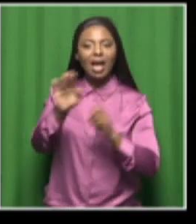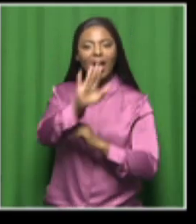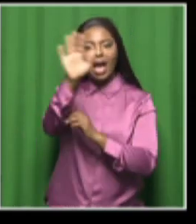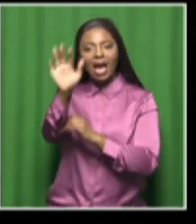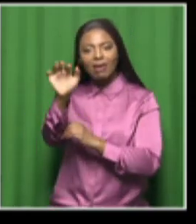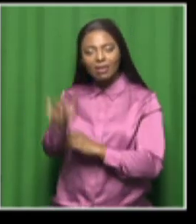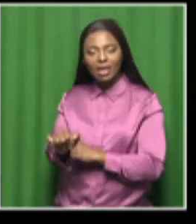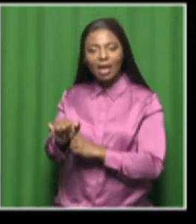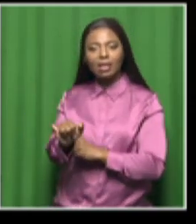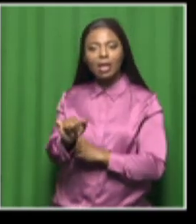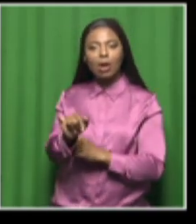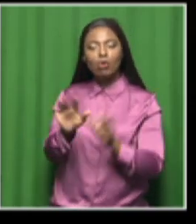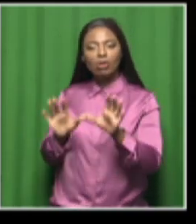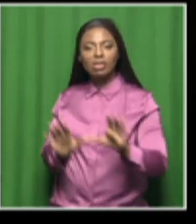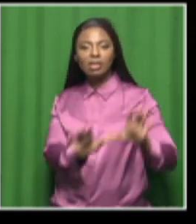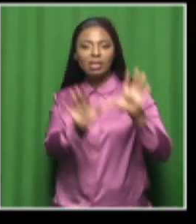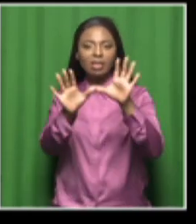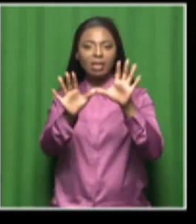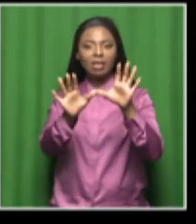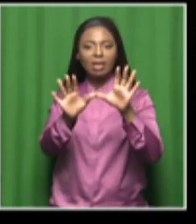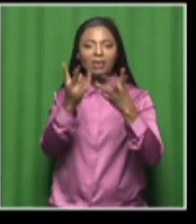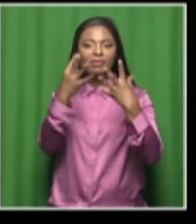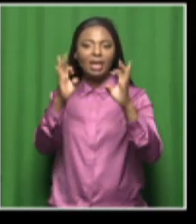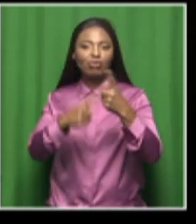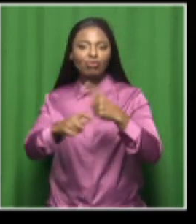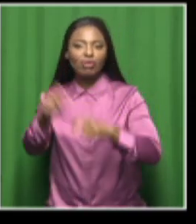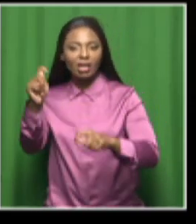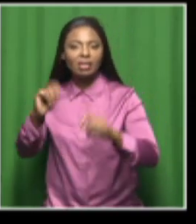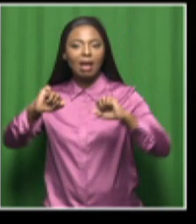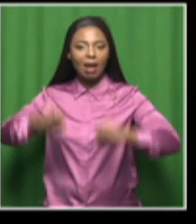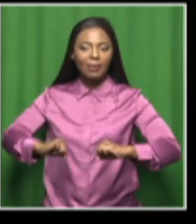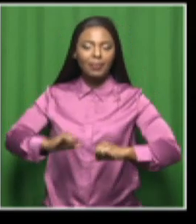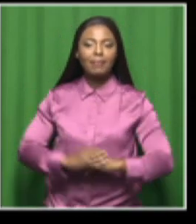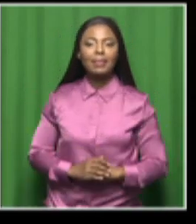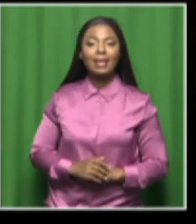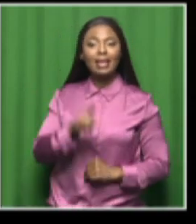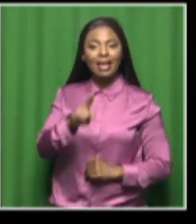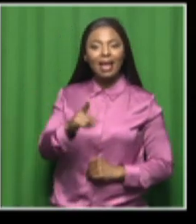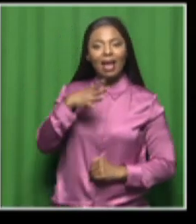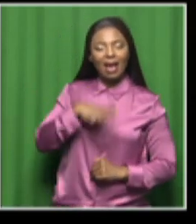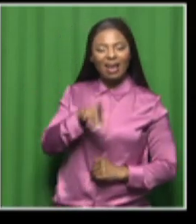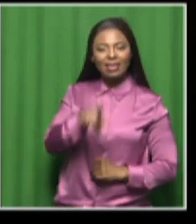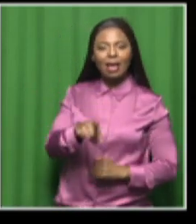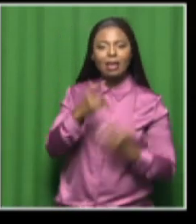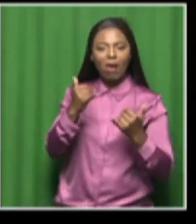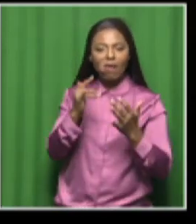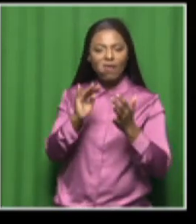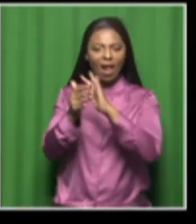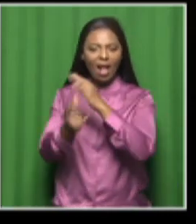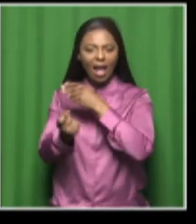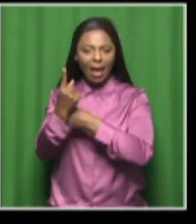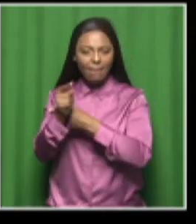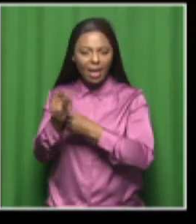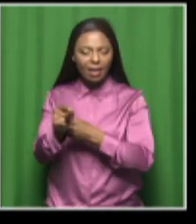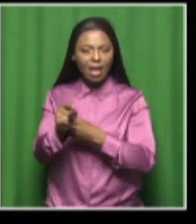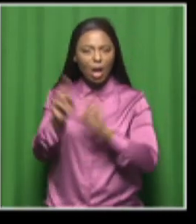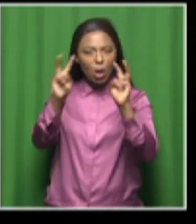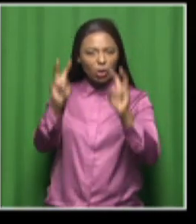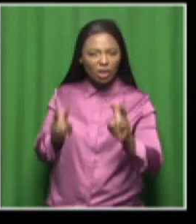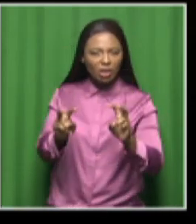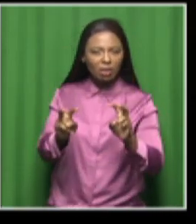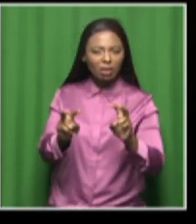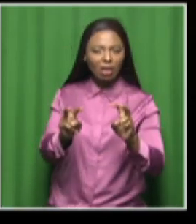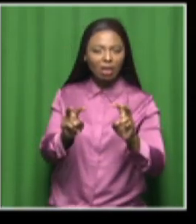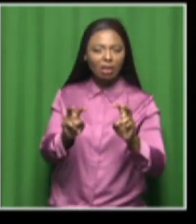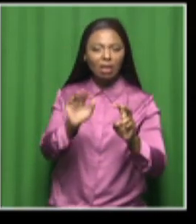Continental Free Trade Agreement. So the business rescue, Ellie's shares crash. Wow, this was a big one. Electronics group